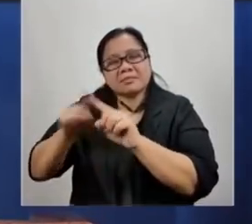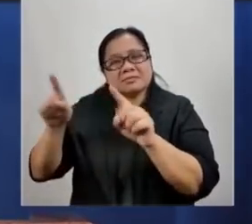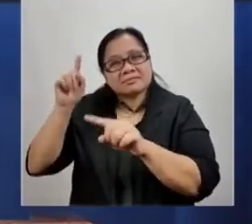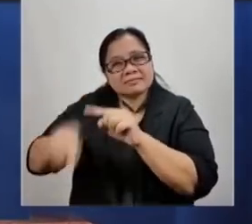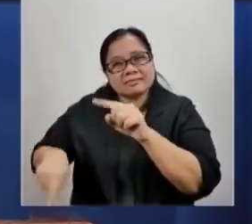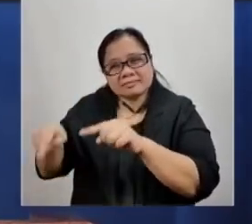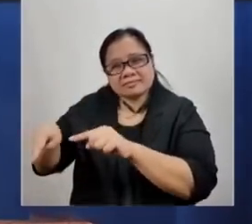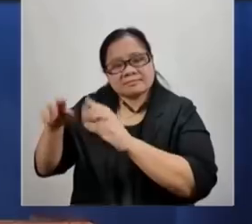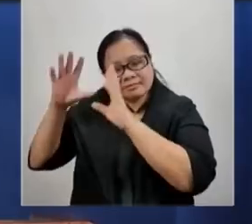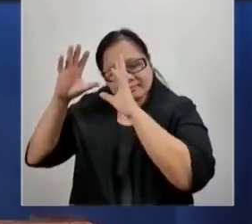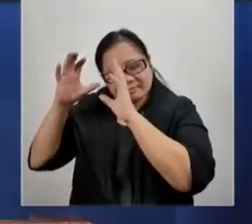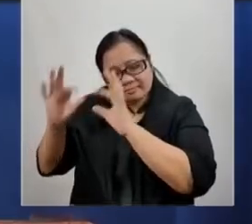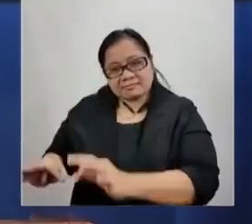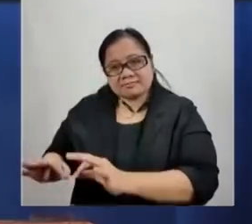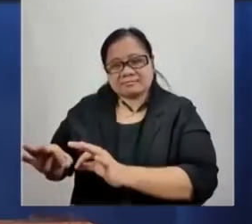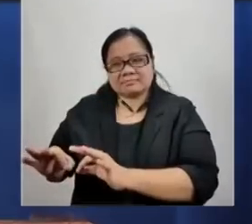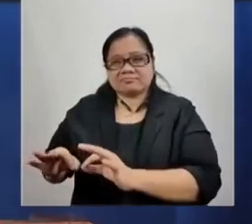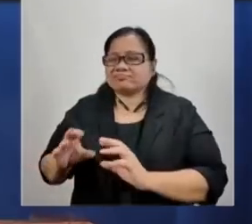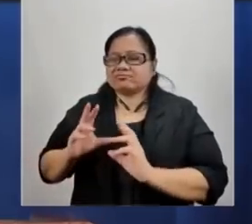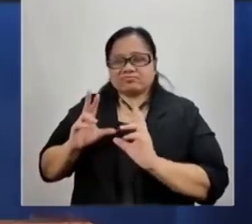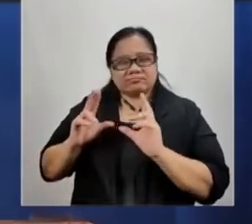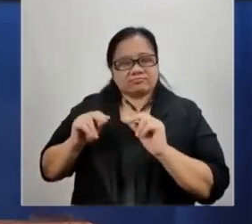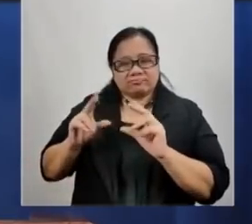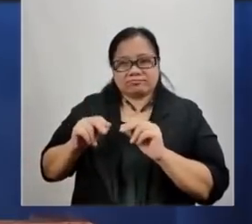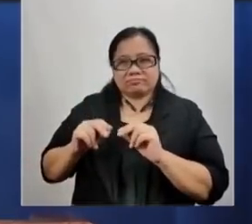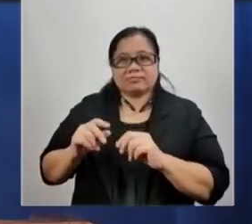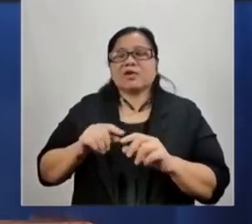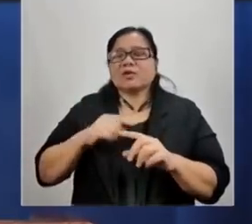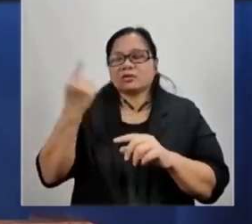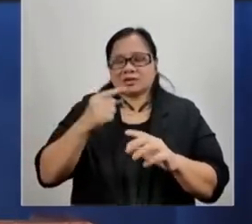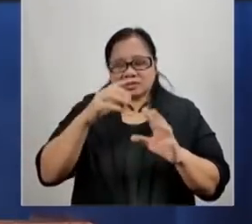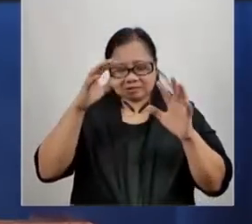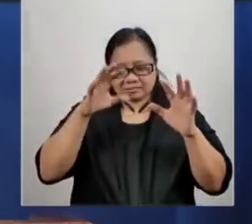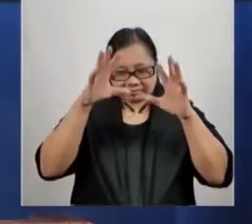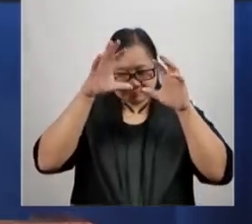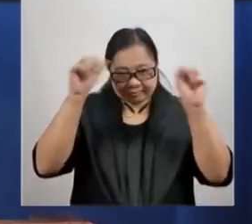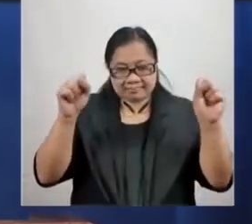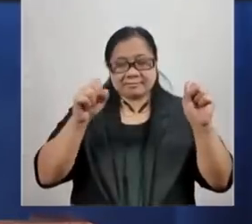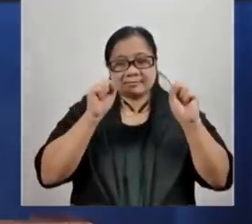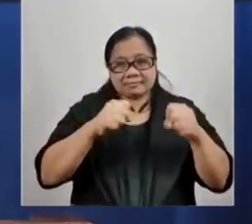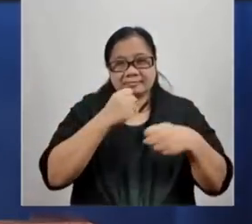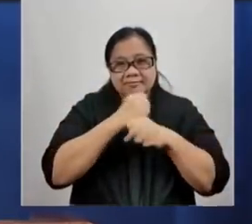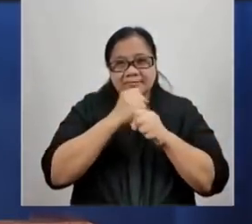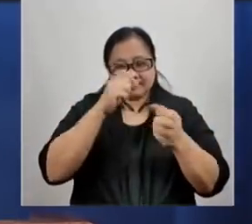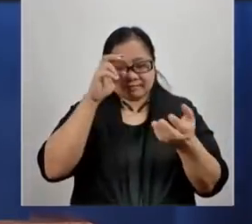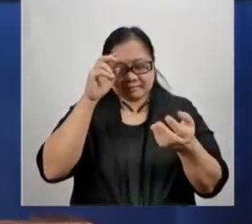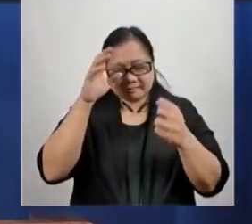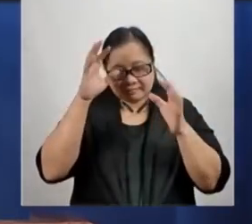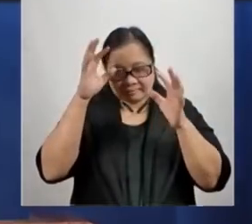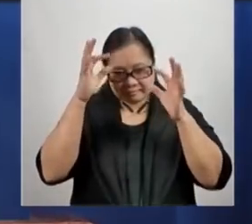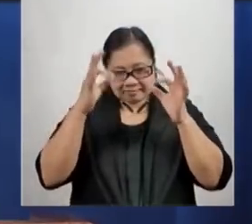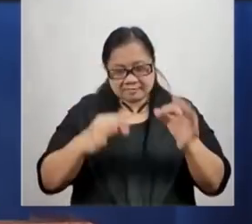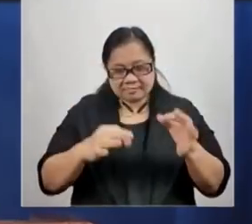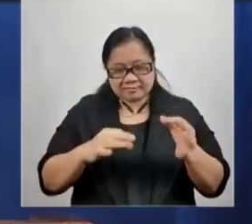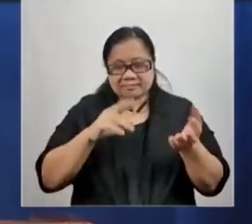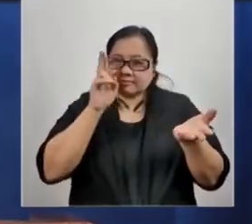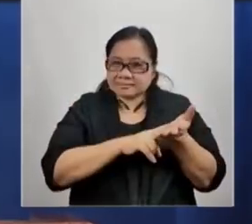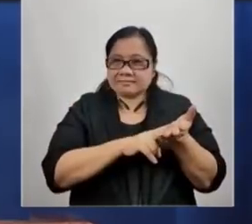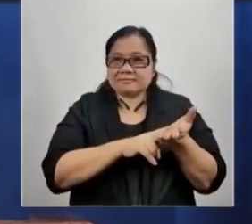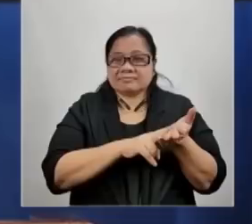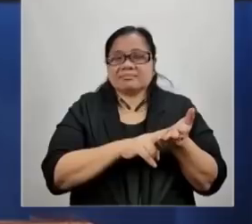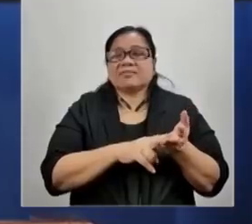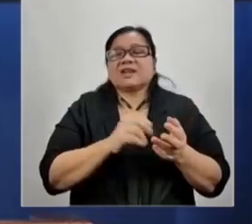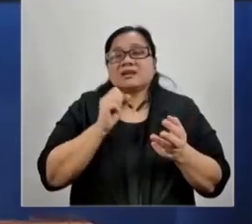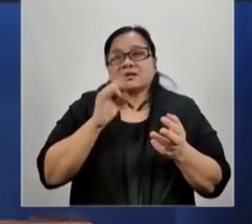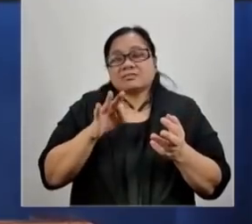not a delegation of authority to call any meetings or to sign any resolutions in the absence of the President's